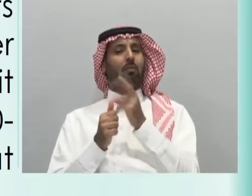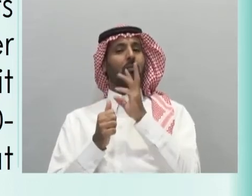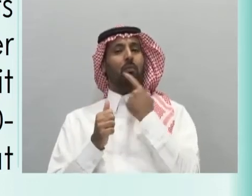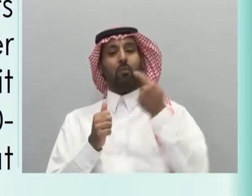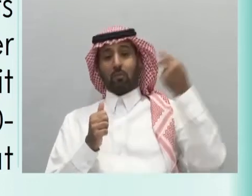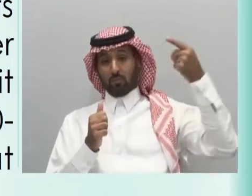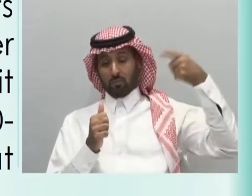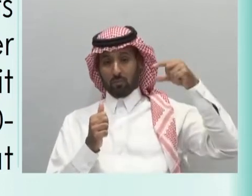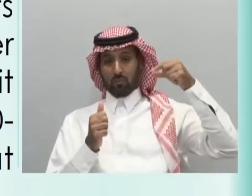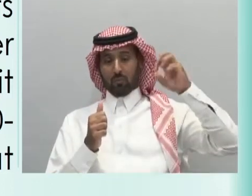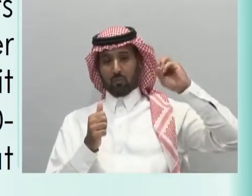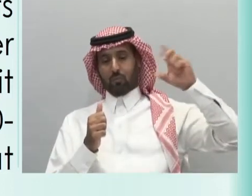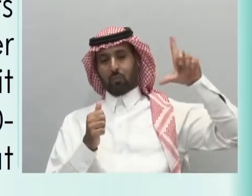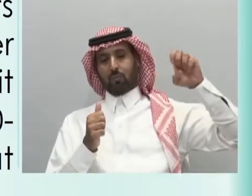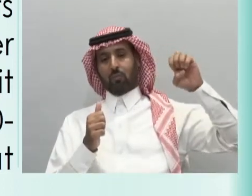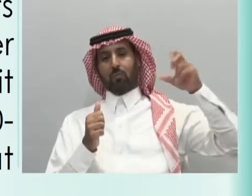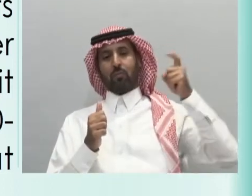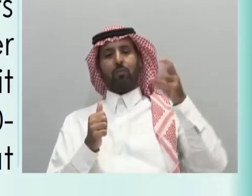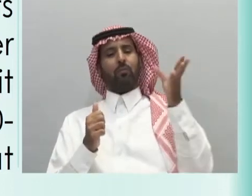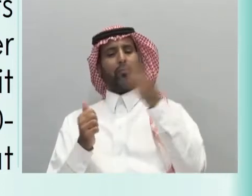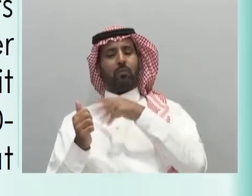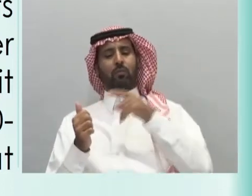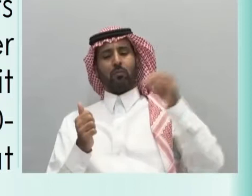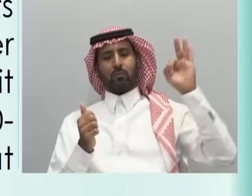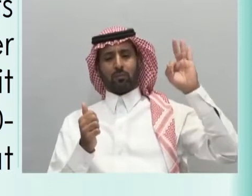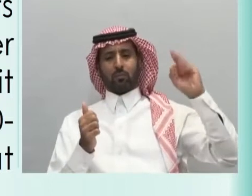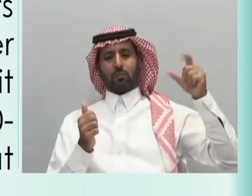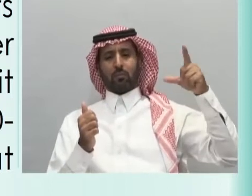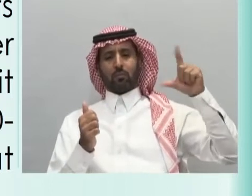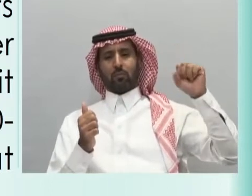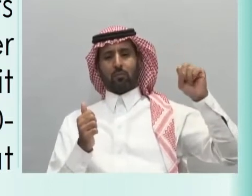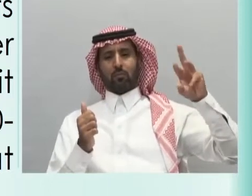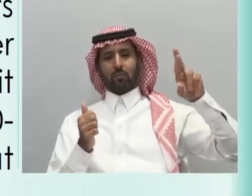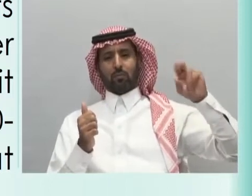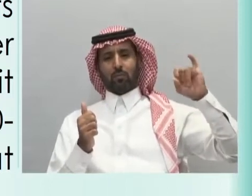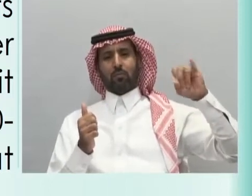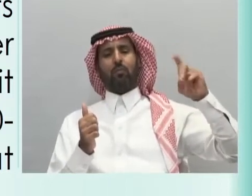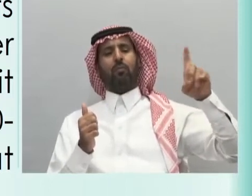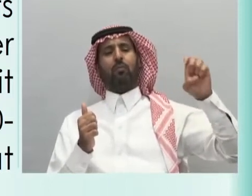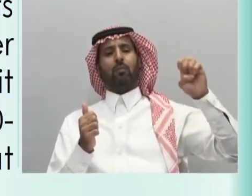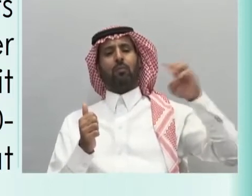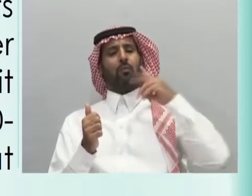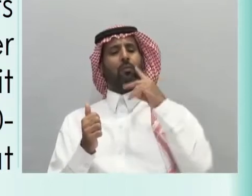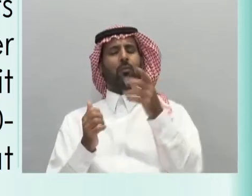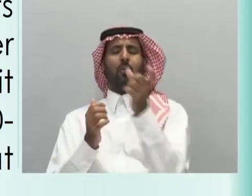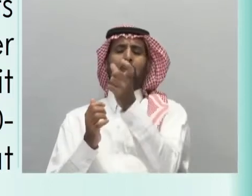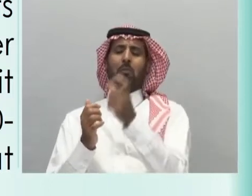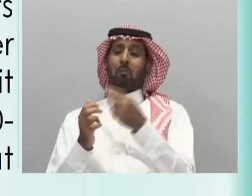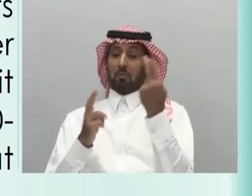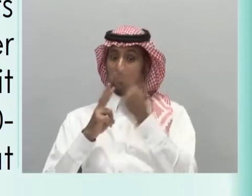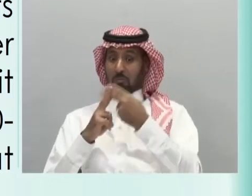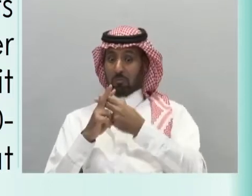Jules Undersea Lodge, Florida, USA. Read and listen at the same time, and after that you're going